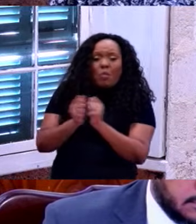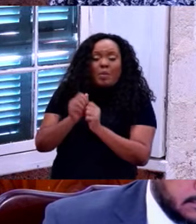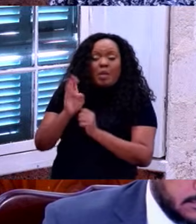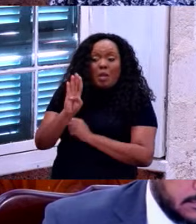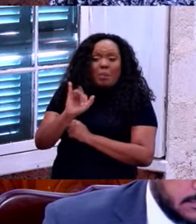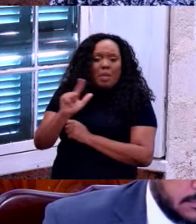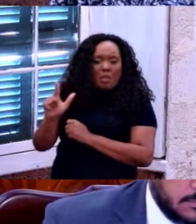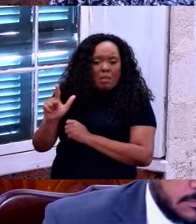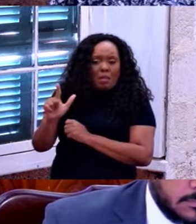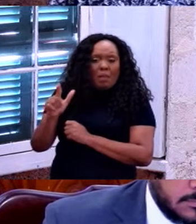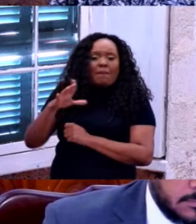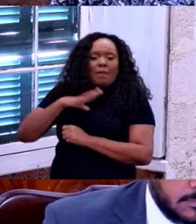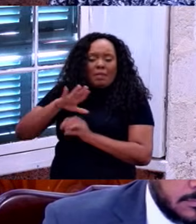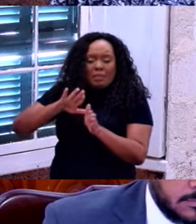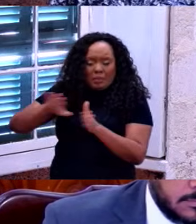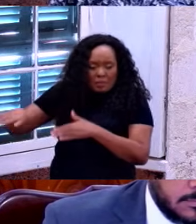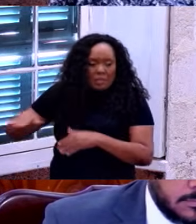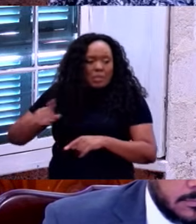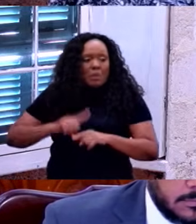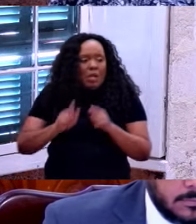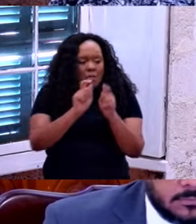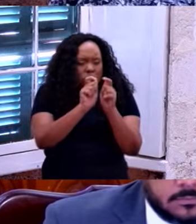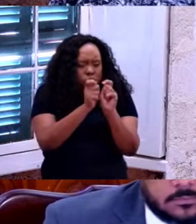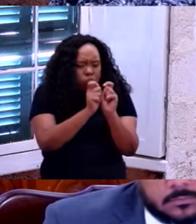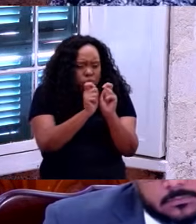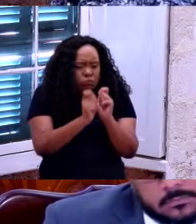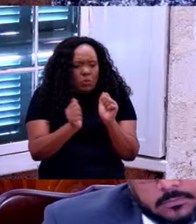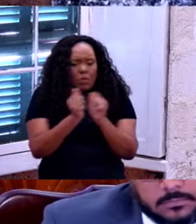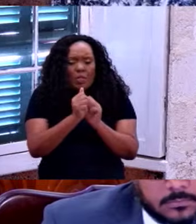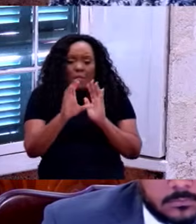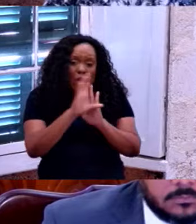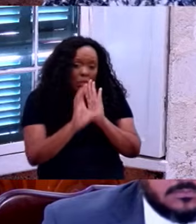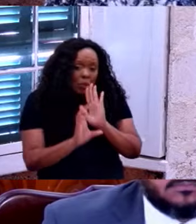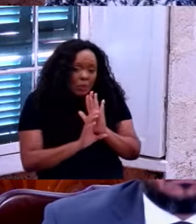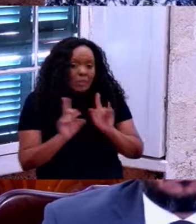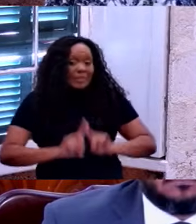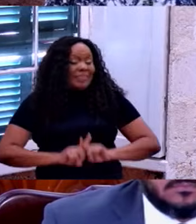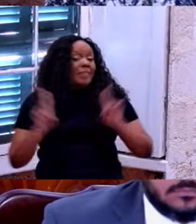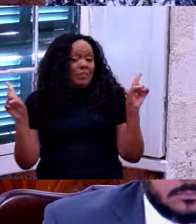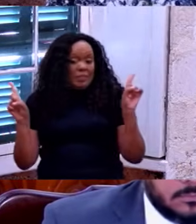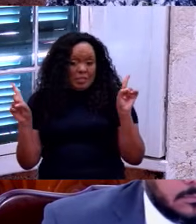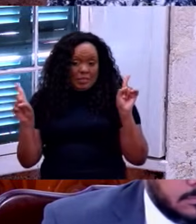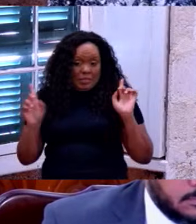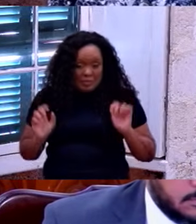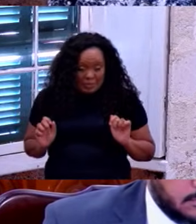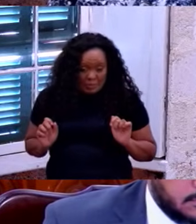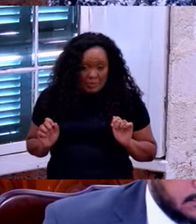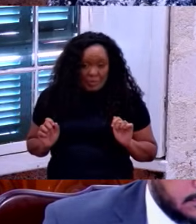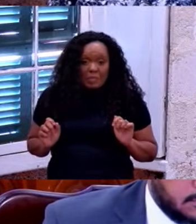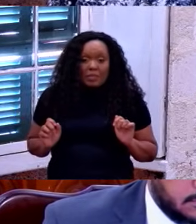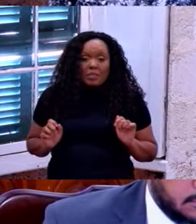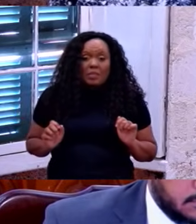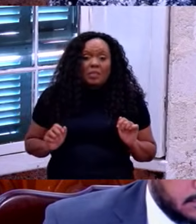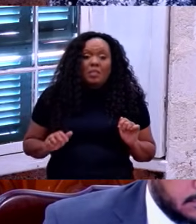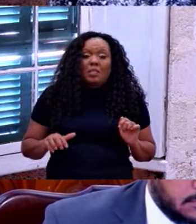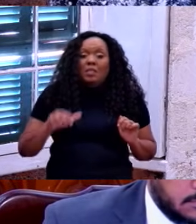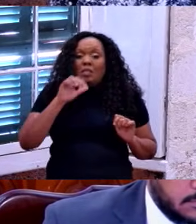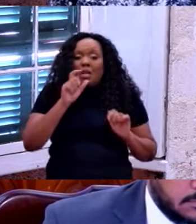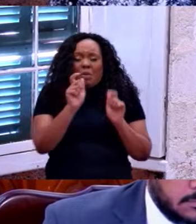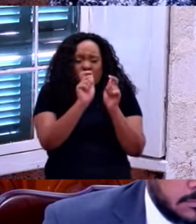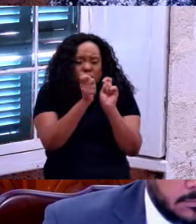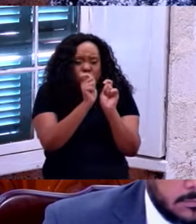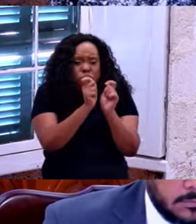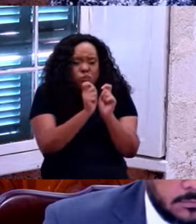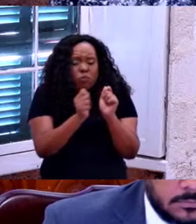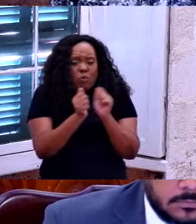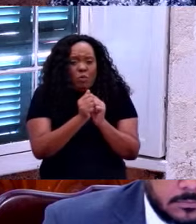to be messing with the Constitution to fix something, that is a different thing altogether. You're not supposed to come to the Constitution unless